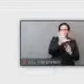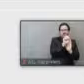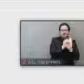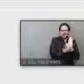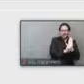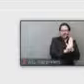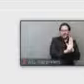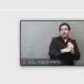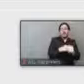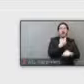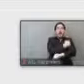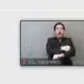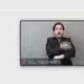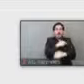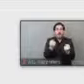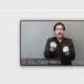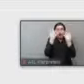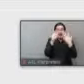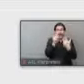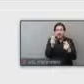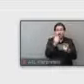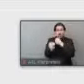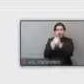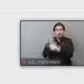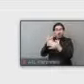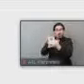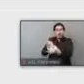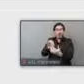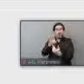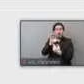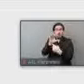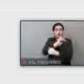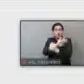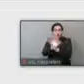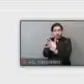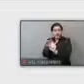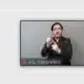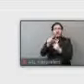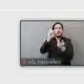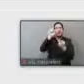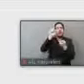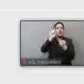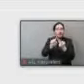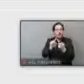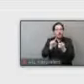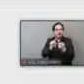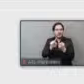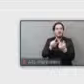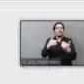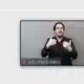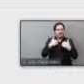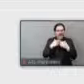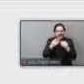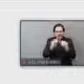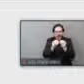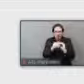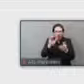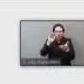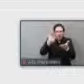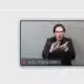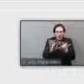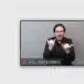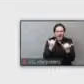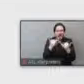down nicely. It's been, we haven't had 245 COVID cases in the hospital, a number that low since the very end